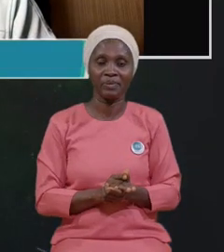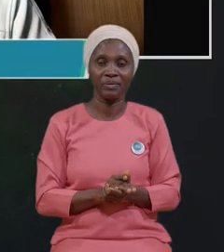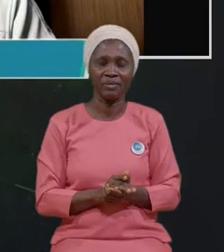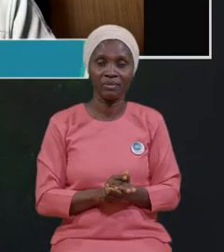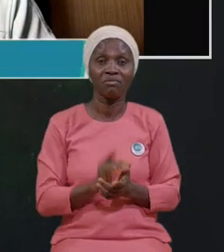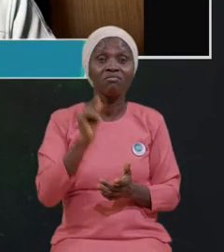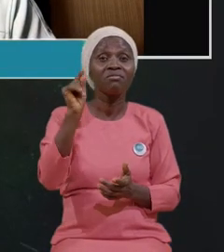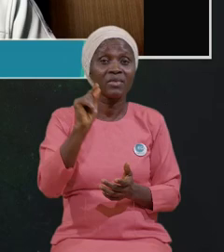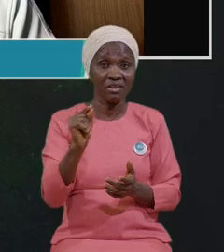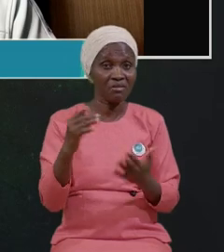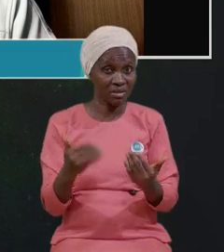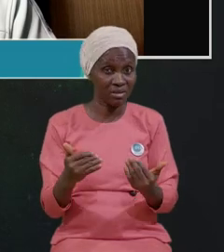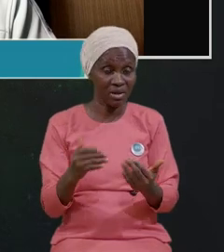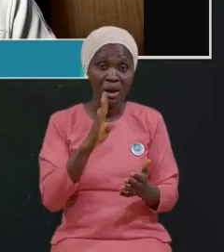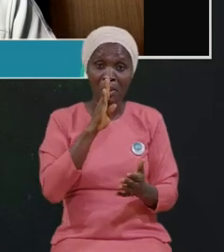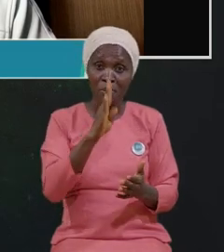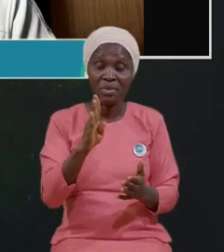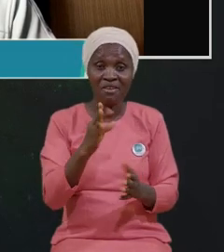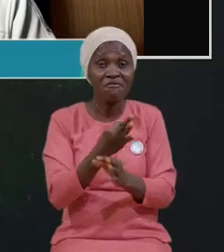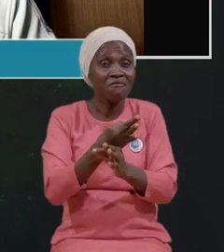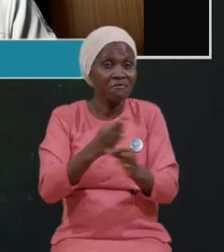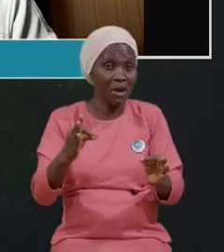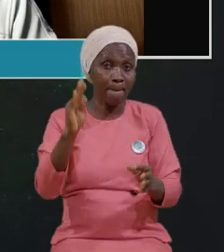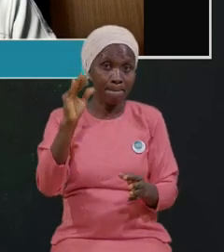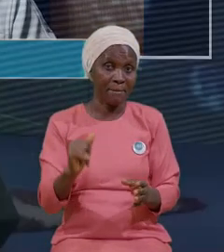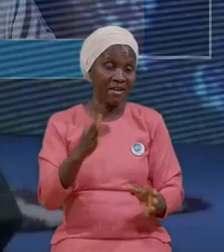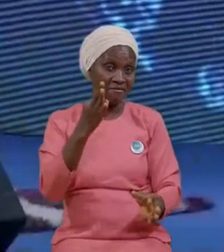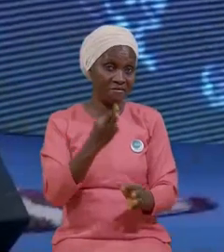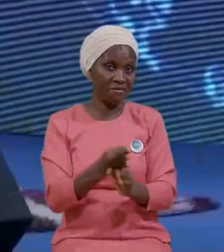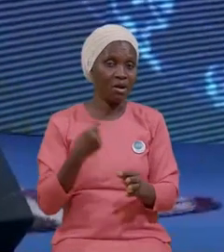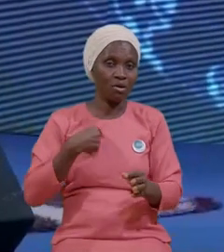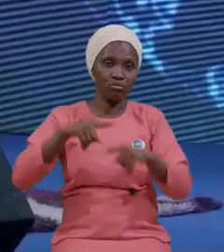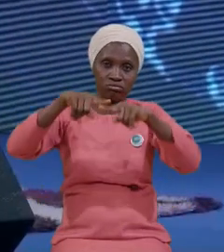Therefore now, being justified by faith, we rely on Him.